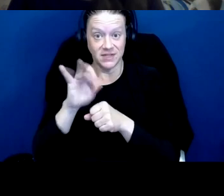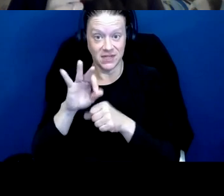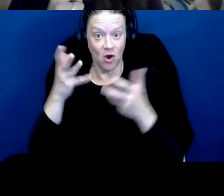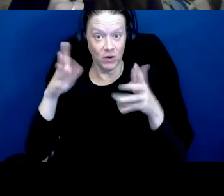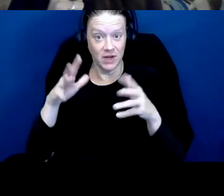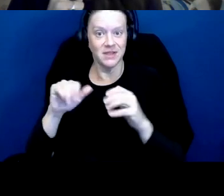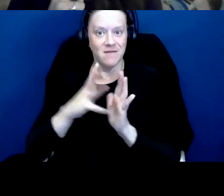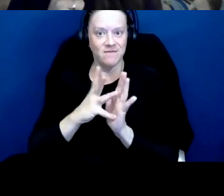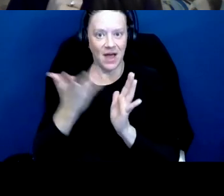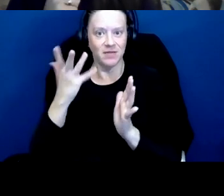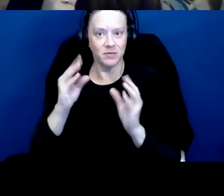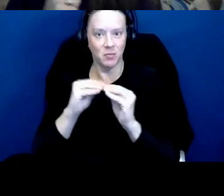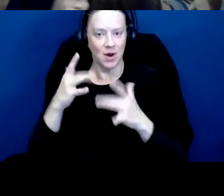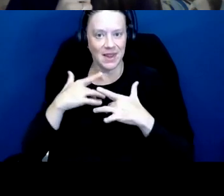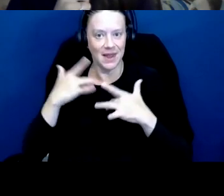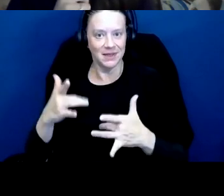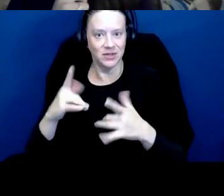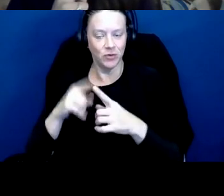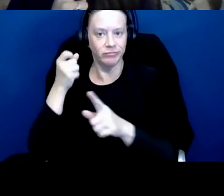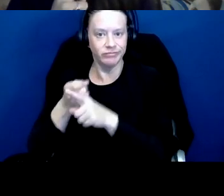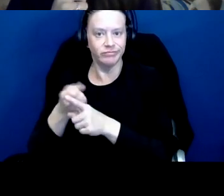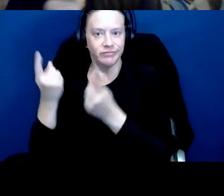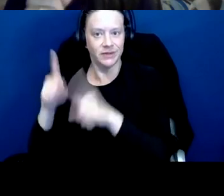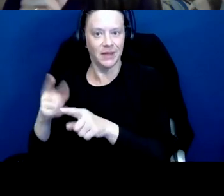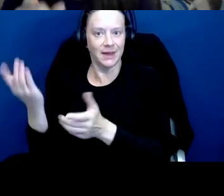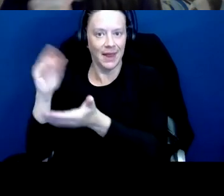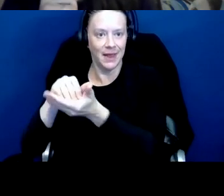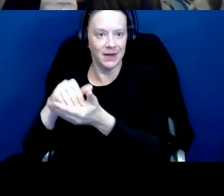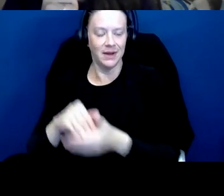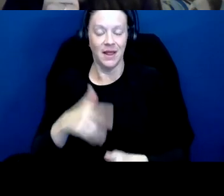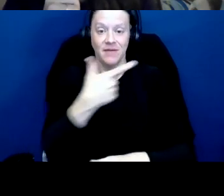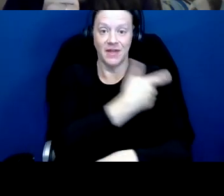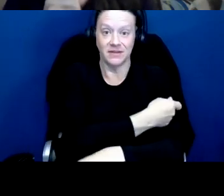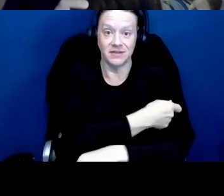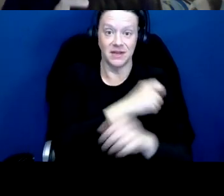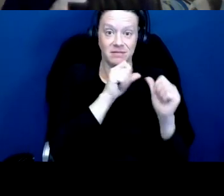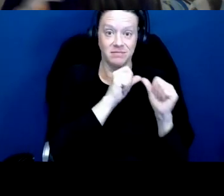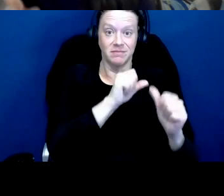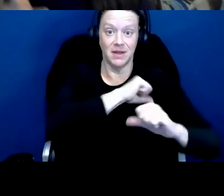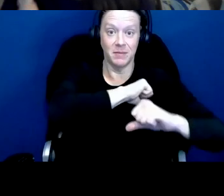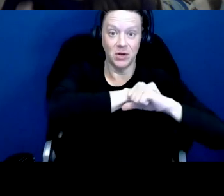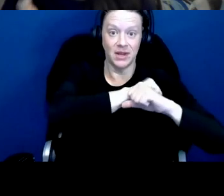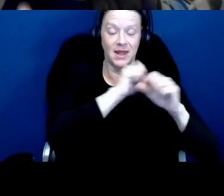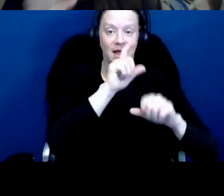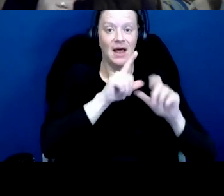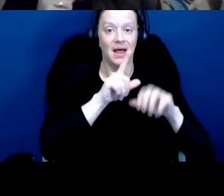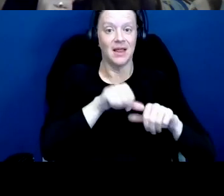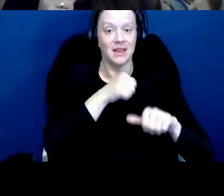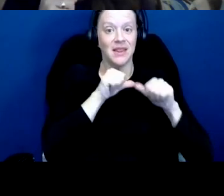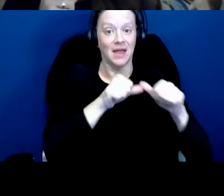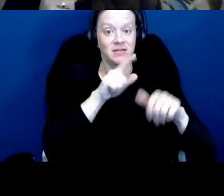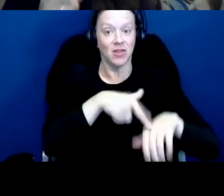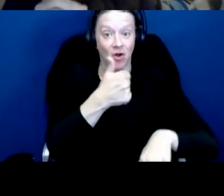The vaccine-induced immunity lasts longer. Here's the other kicker. If you get sick with